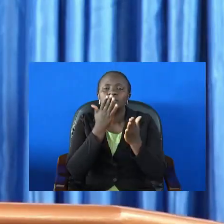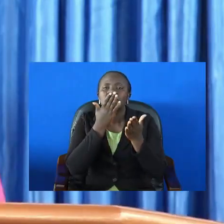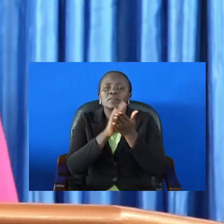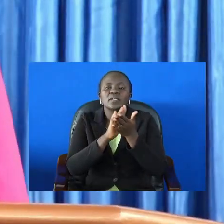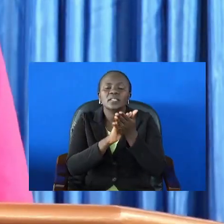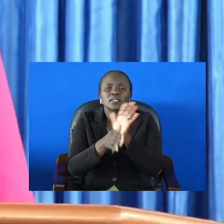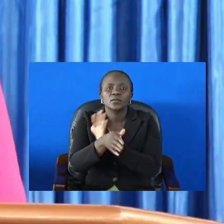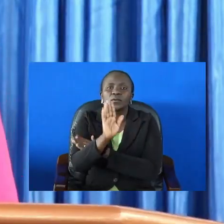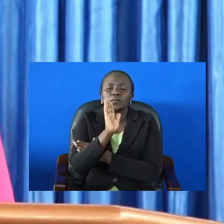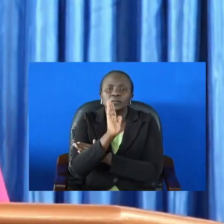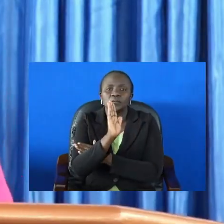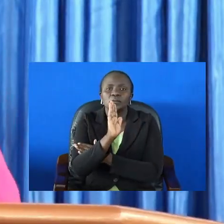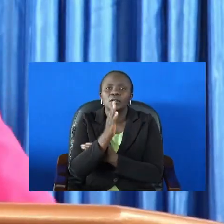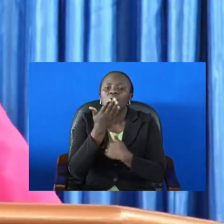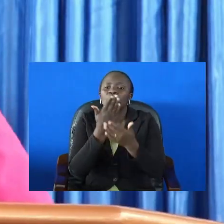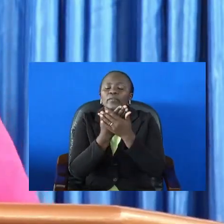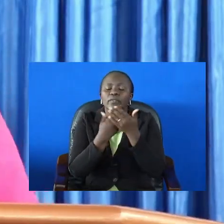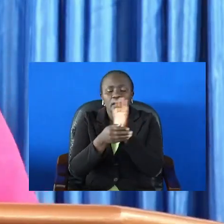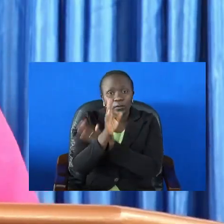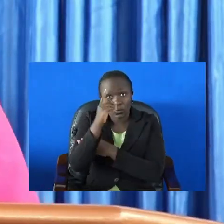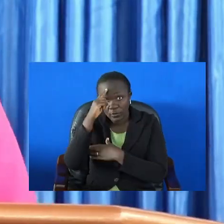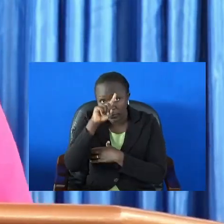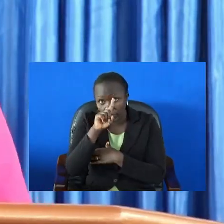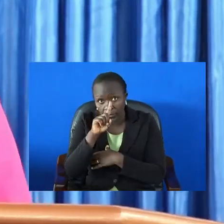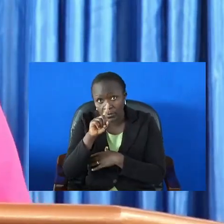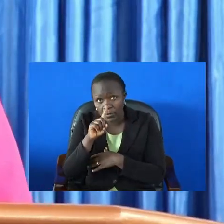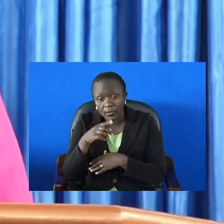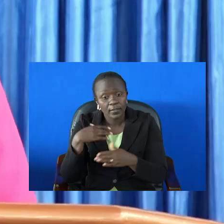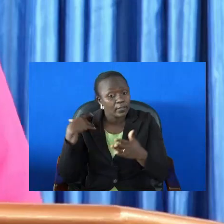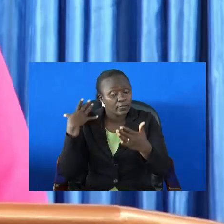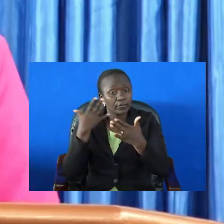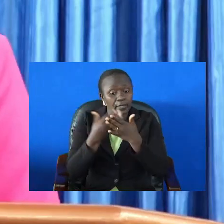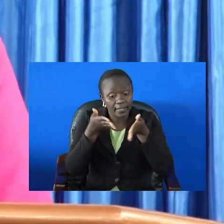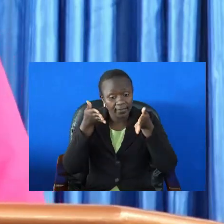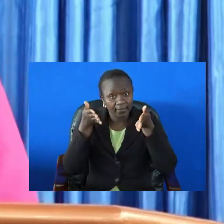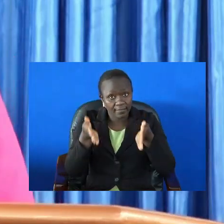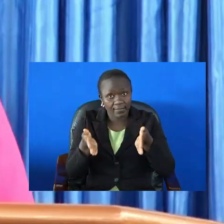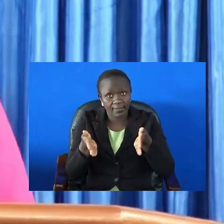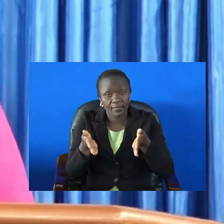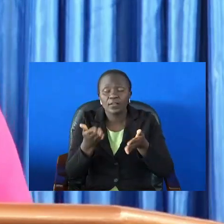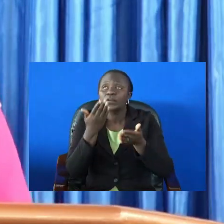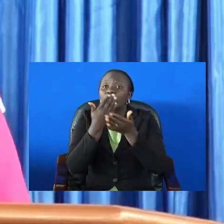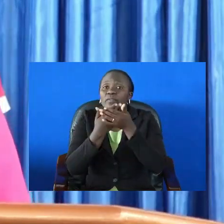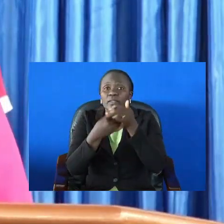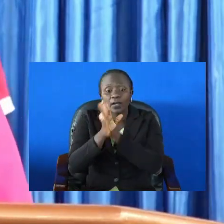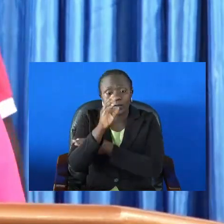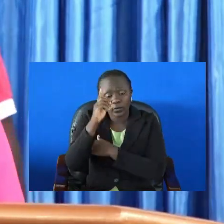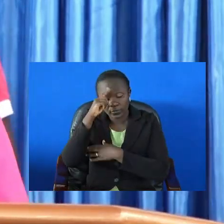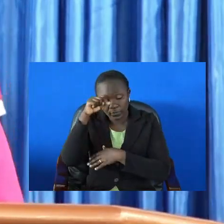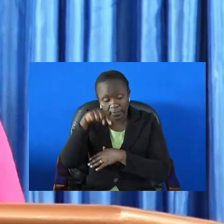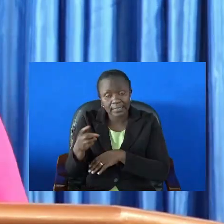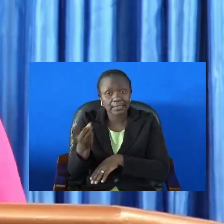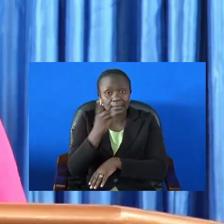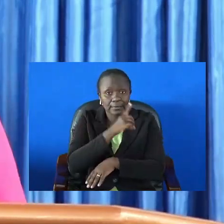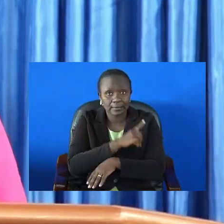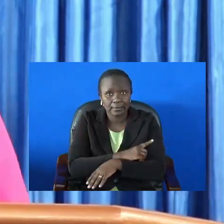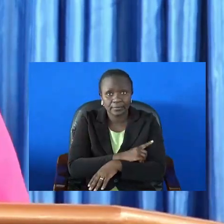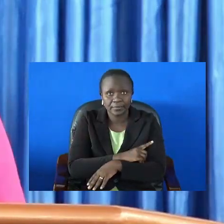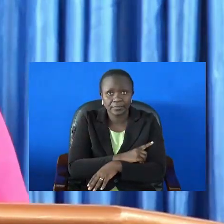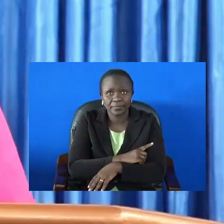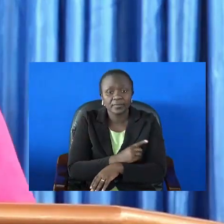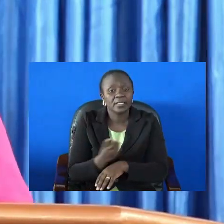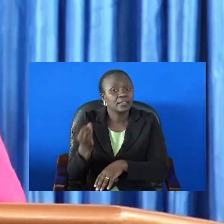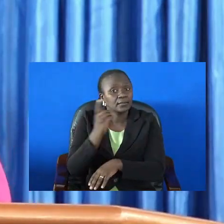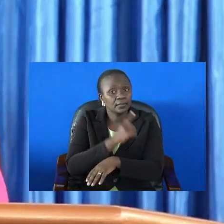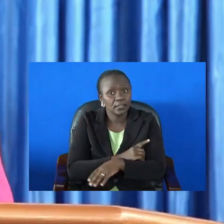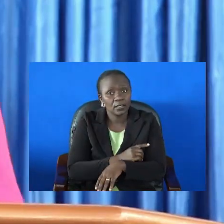Praise God. We thank God for the fact that he has brought us, and we thank God for this day. It is a